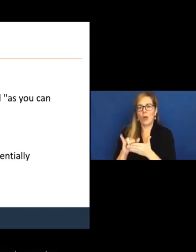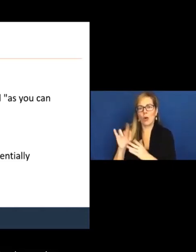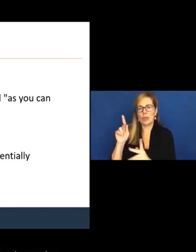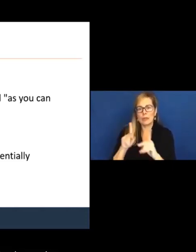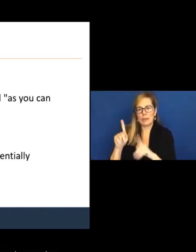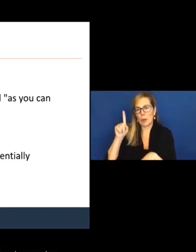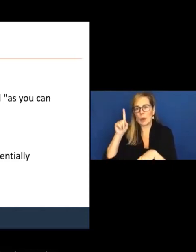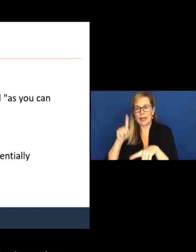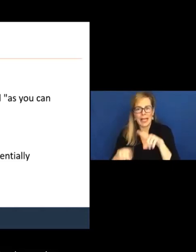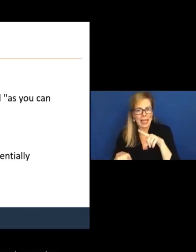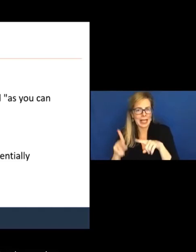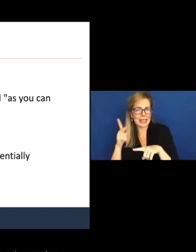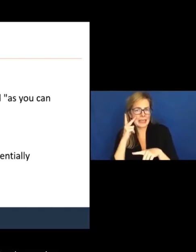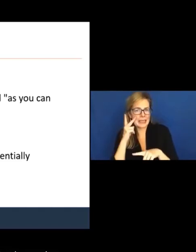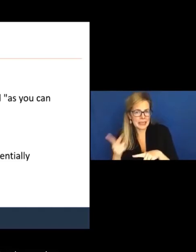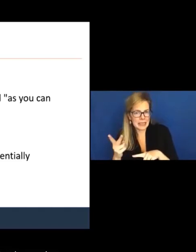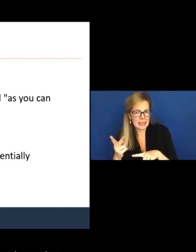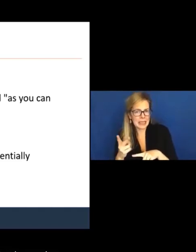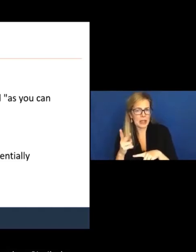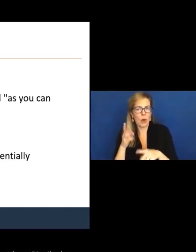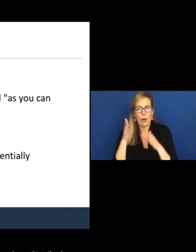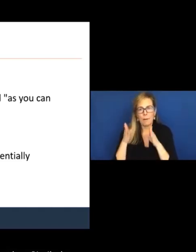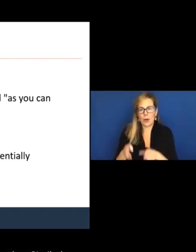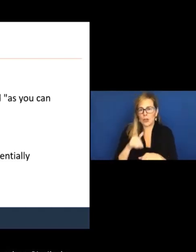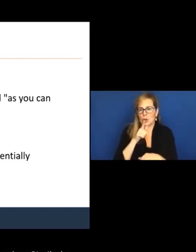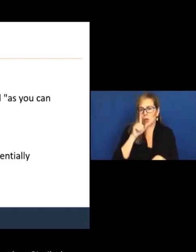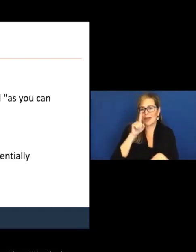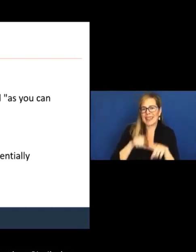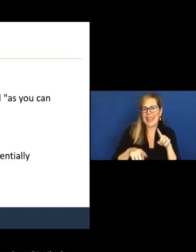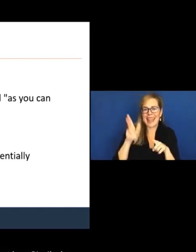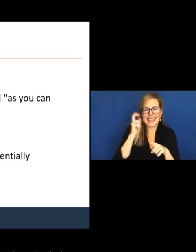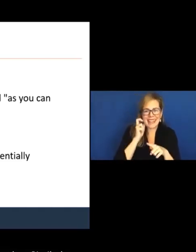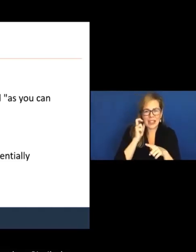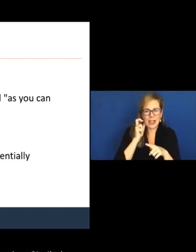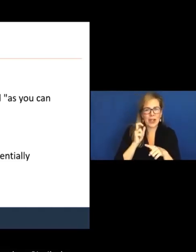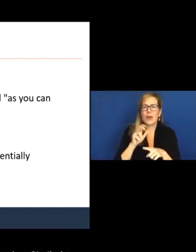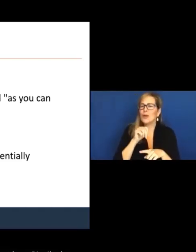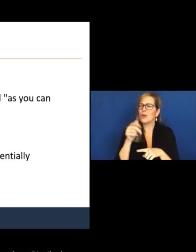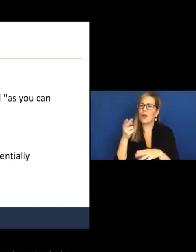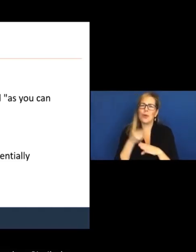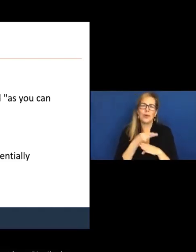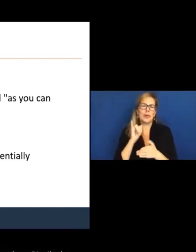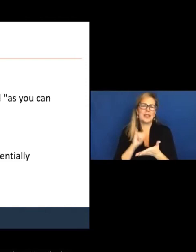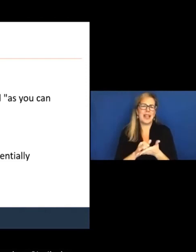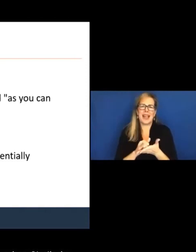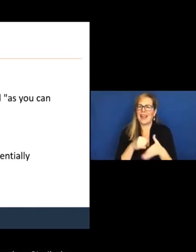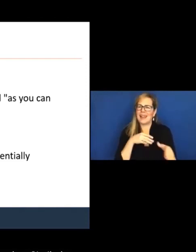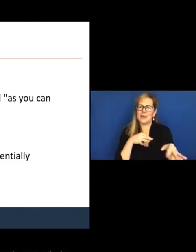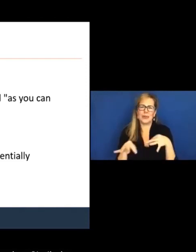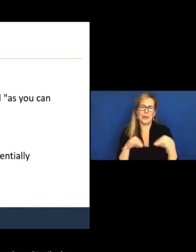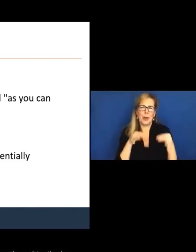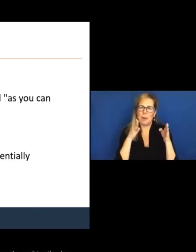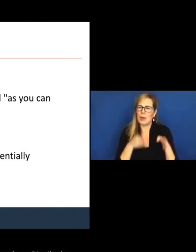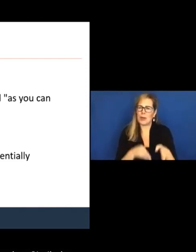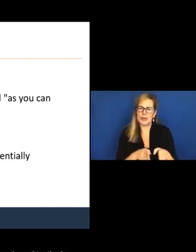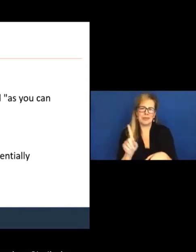hear when you offer your description, because that makes a group